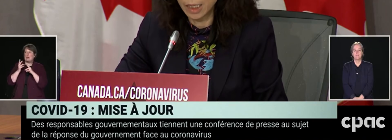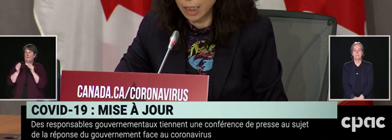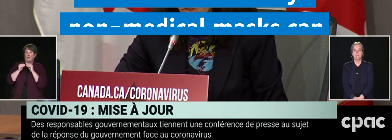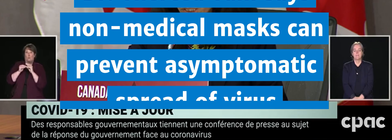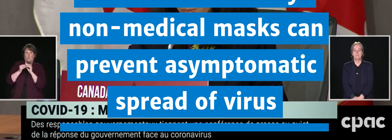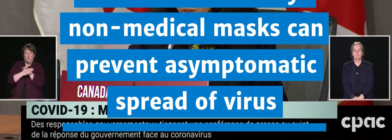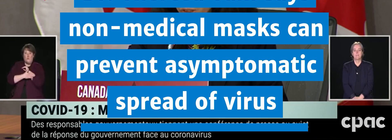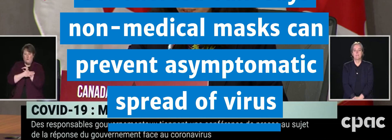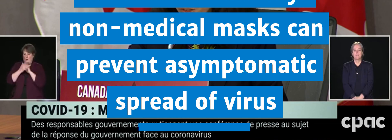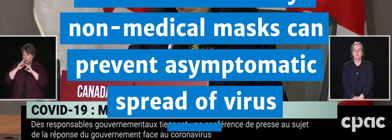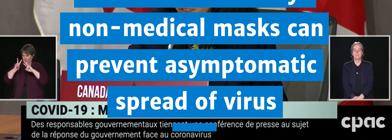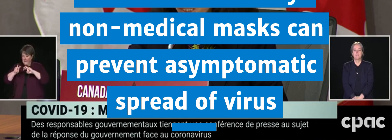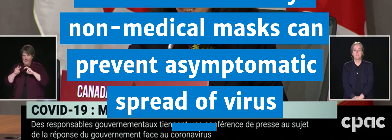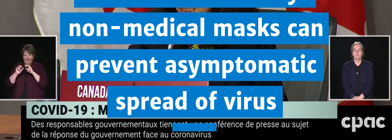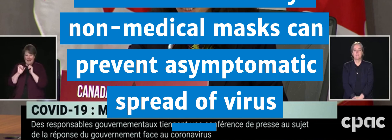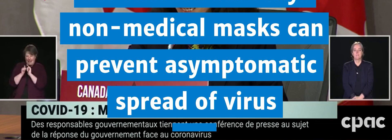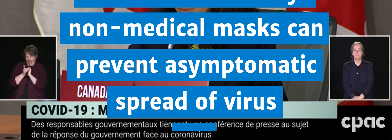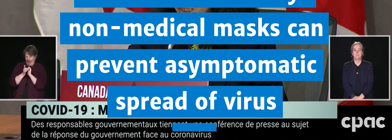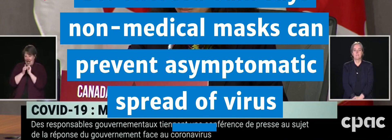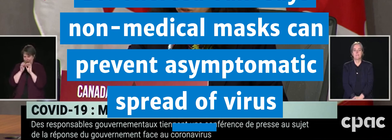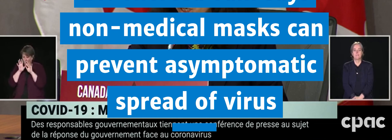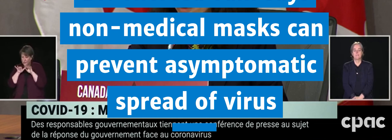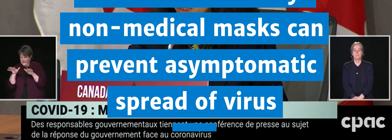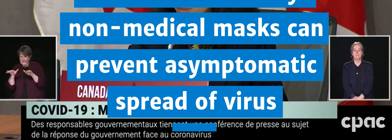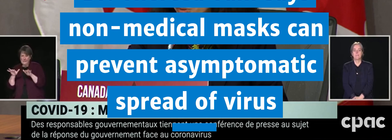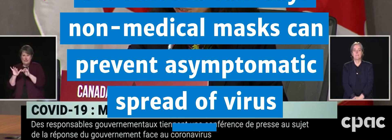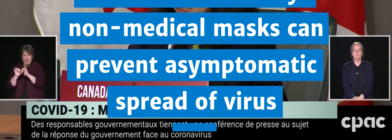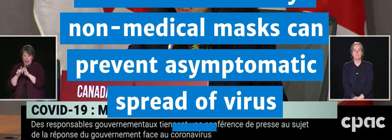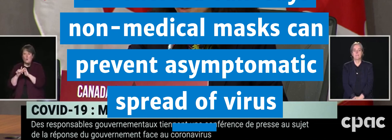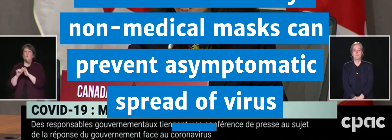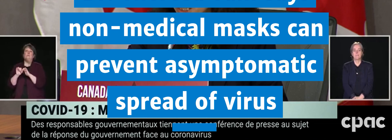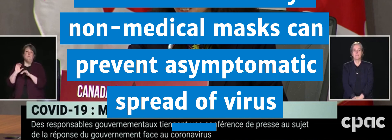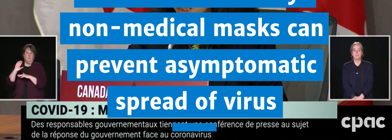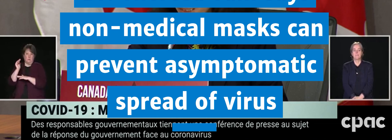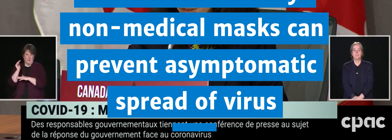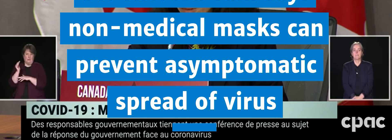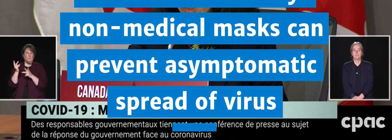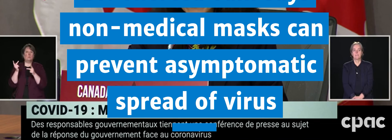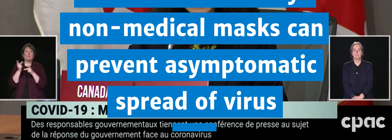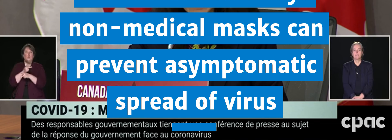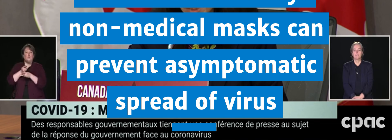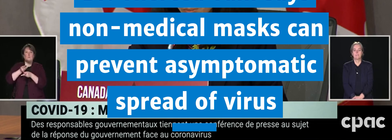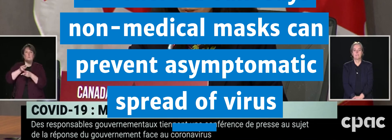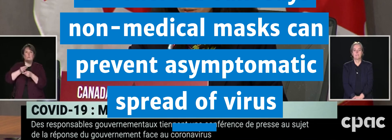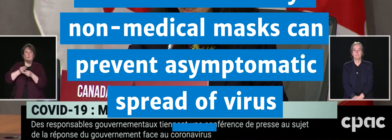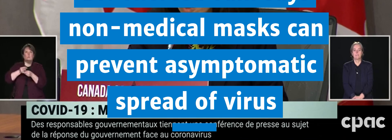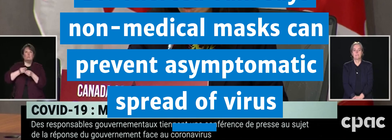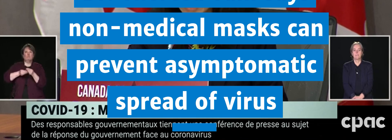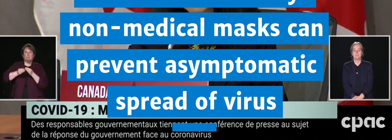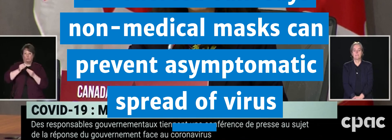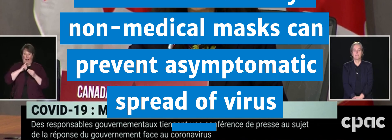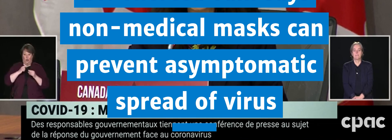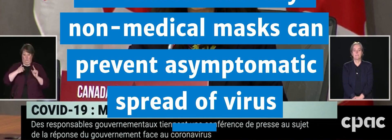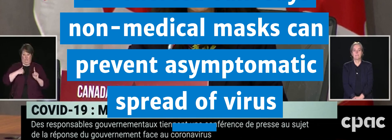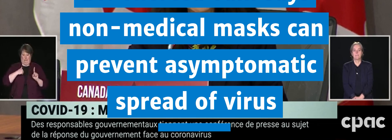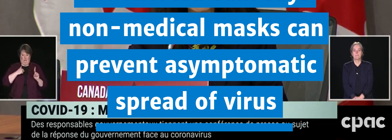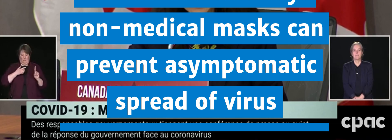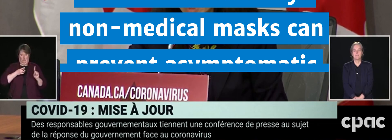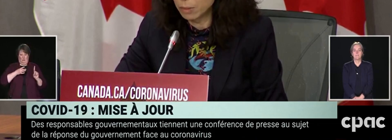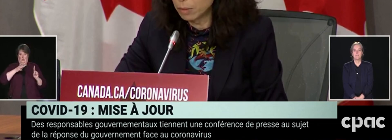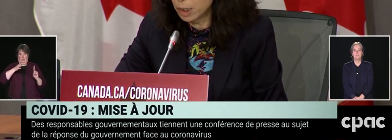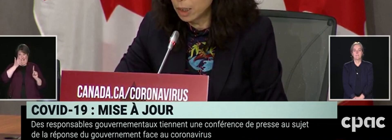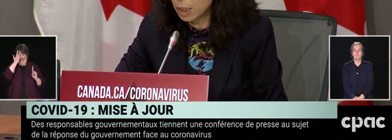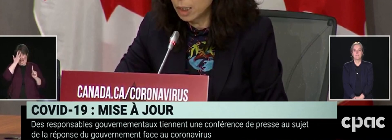It is clear that transmission of the virus is happening more often than previously recognized from infected people right before they